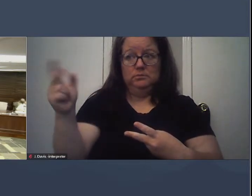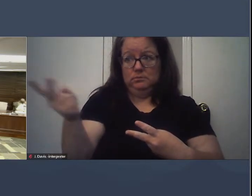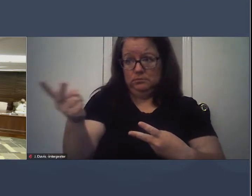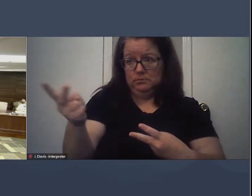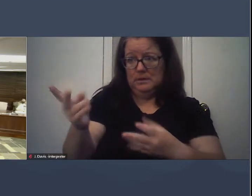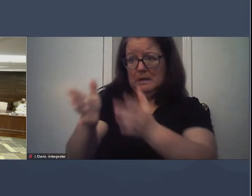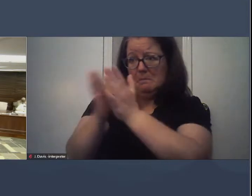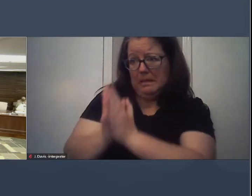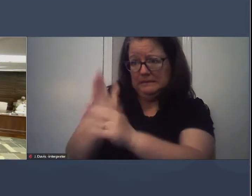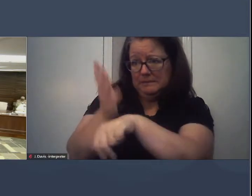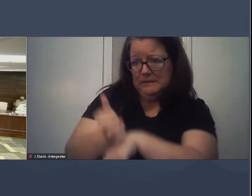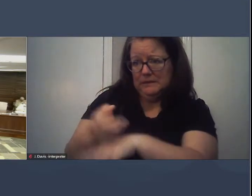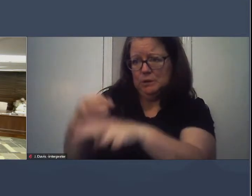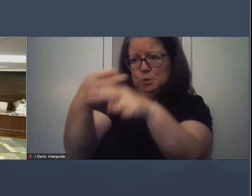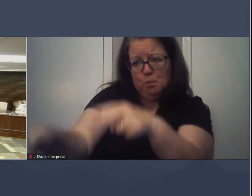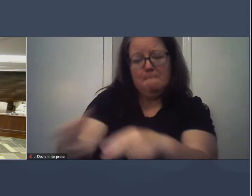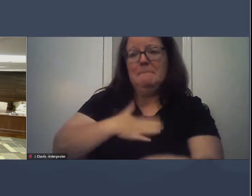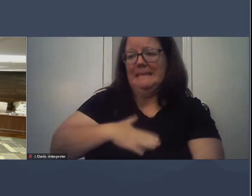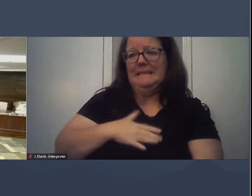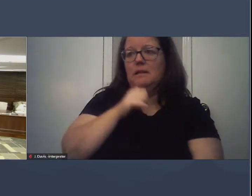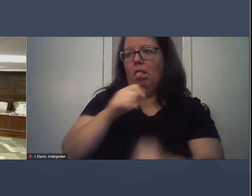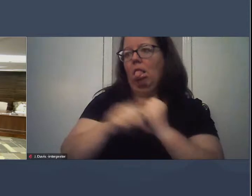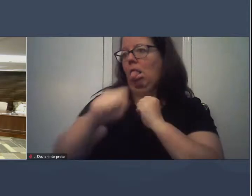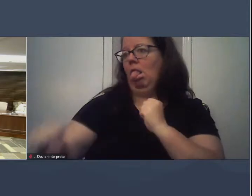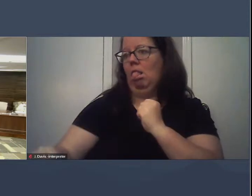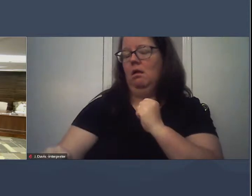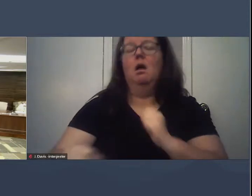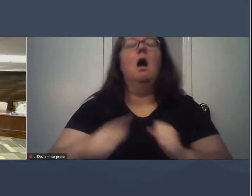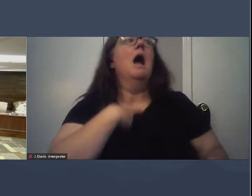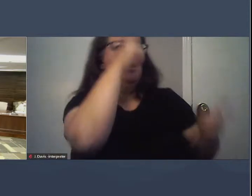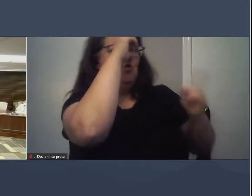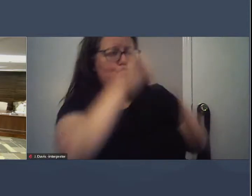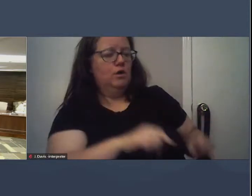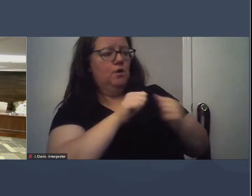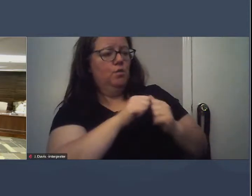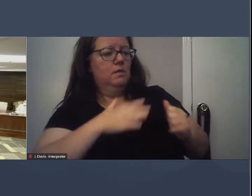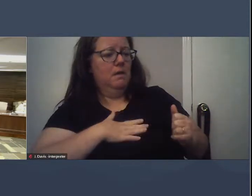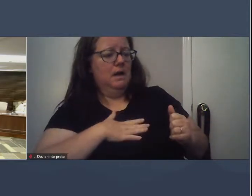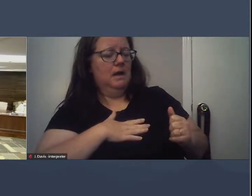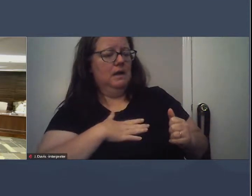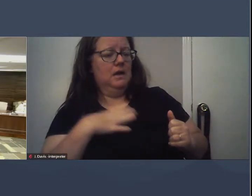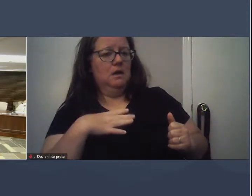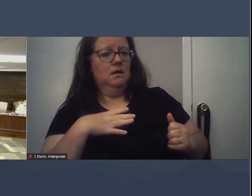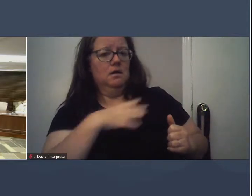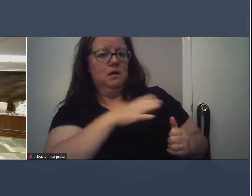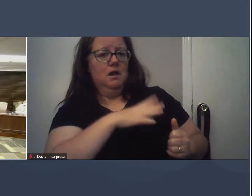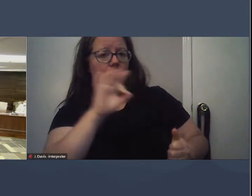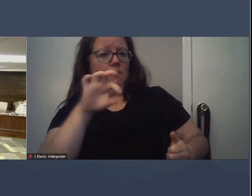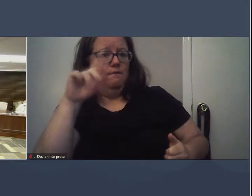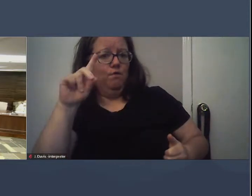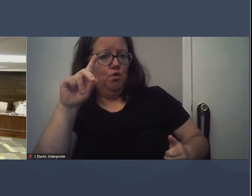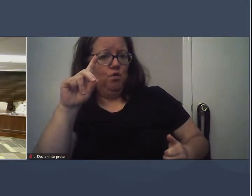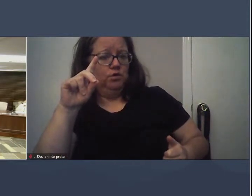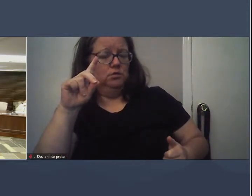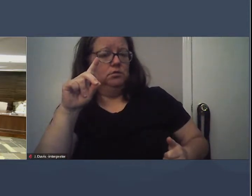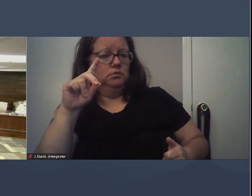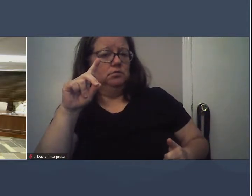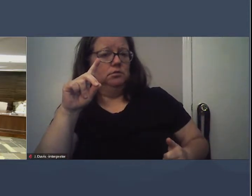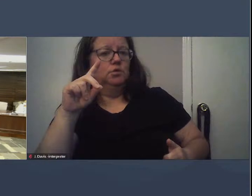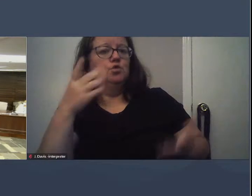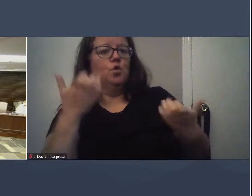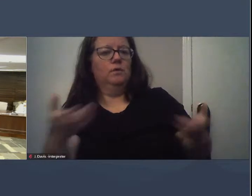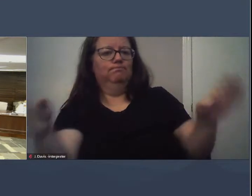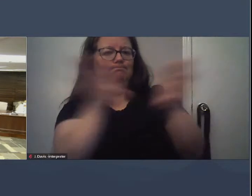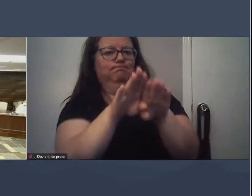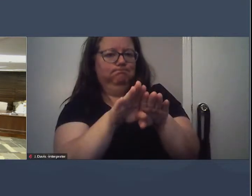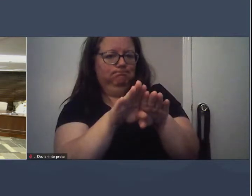and plead with you to be brief, please. I'm concurring with my colleague, Councilman Ford, to conclude the committee